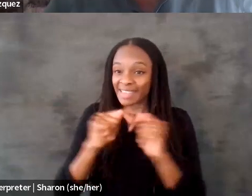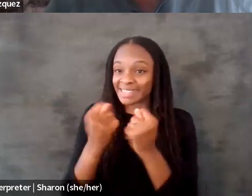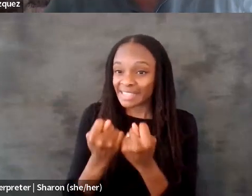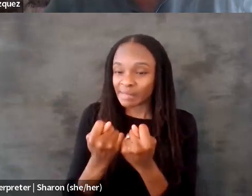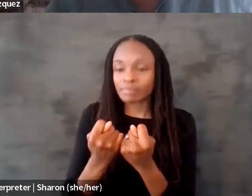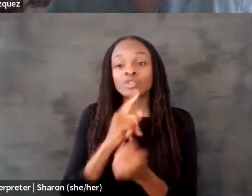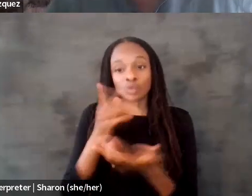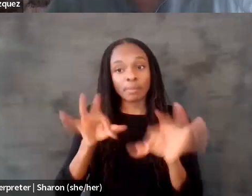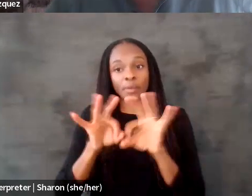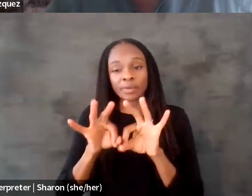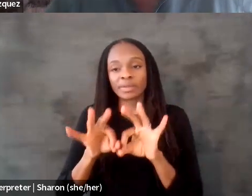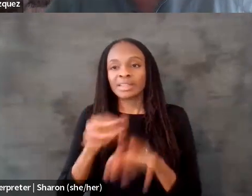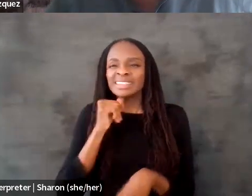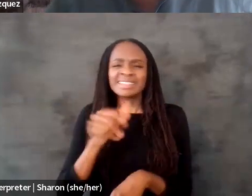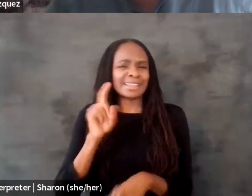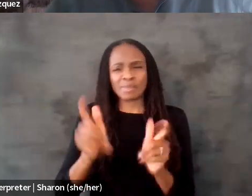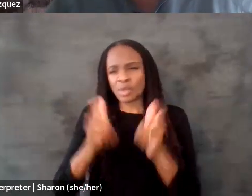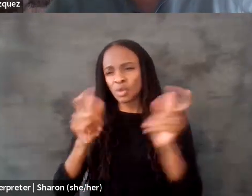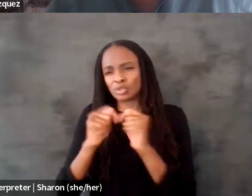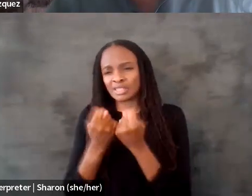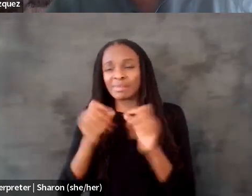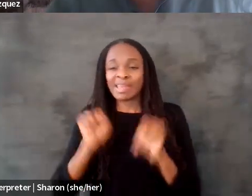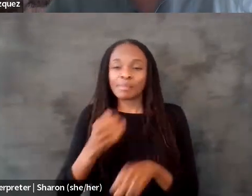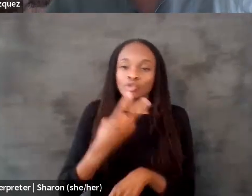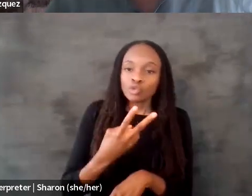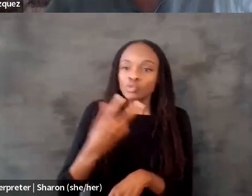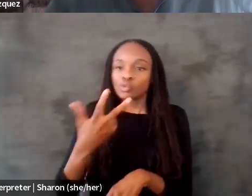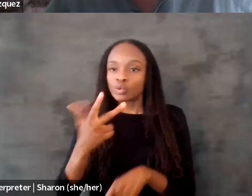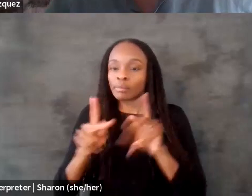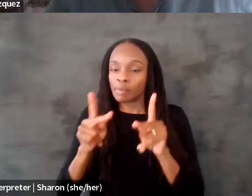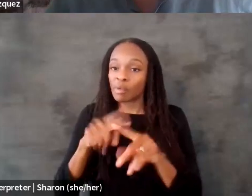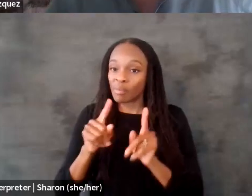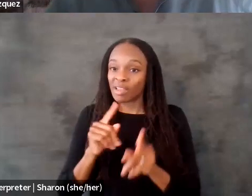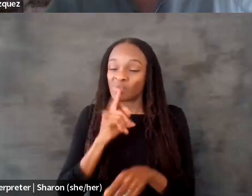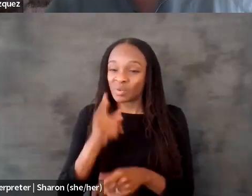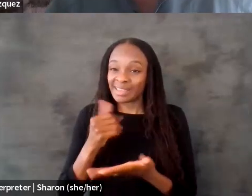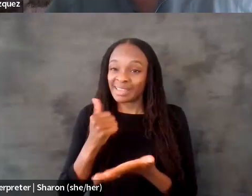It doesn't have to be a huge team. It can be 2-3 people, but it makes a difference building that community.